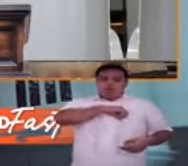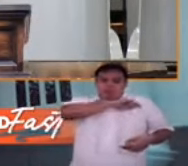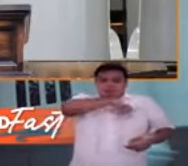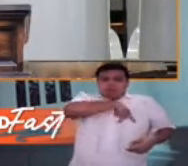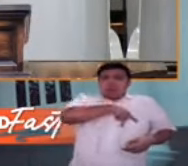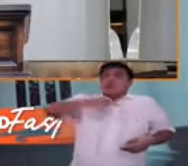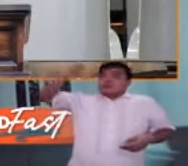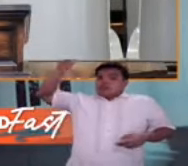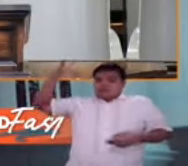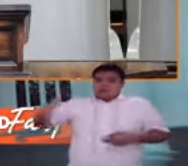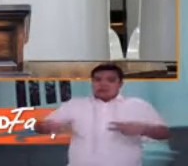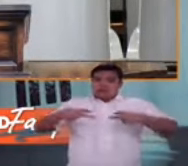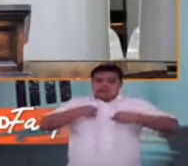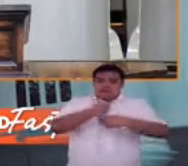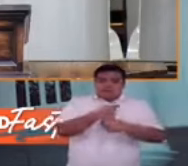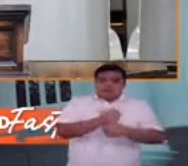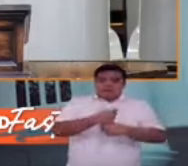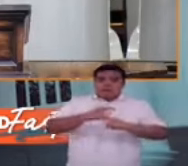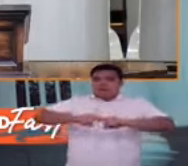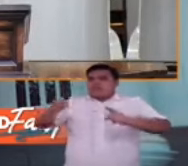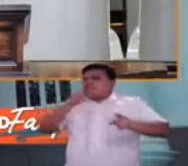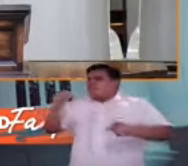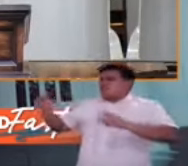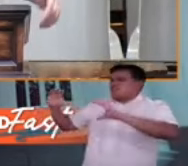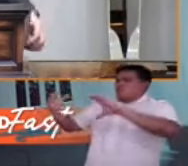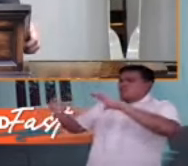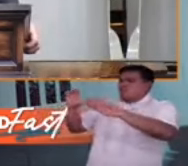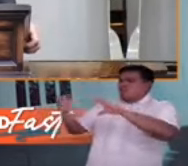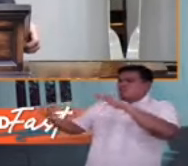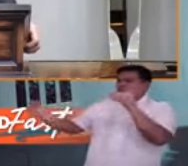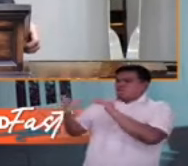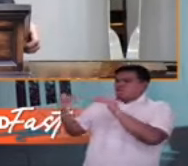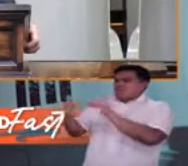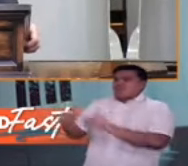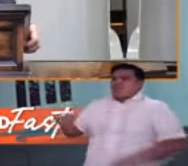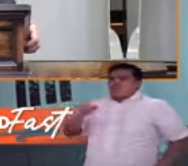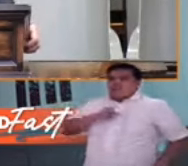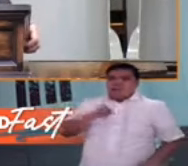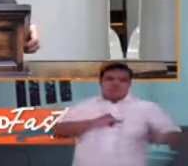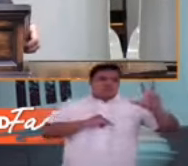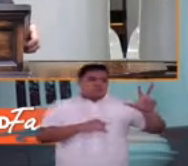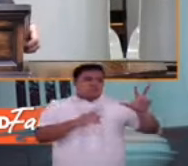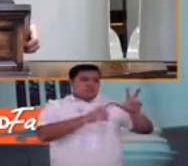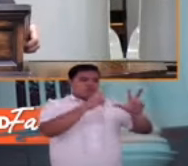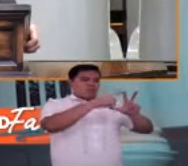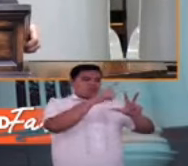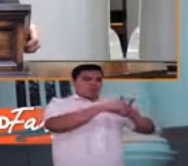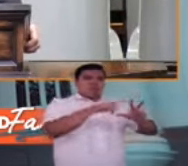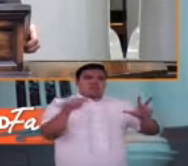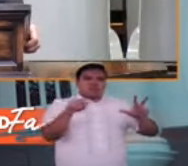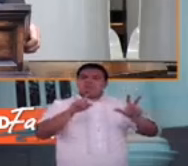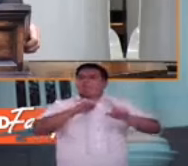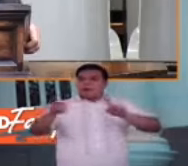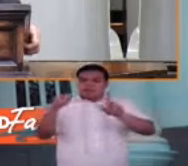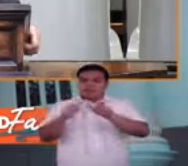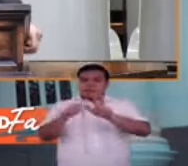God created our children different. Don't look at our children the same. I have three. All of them are